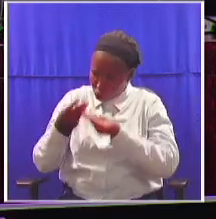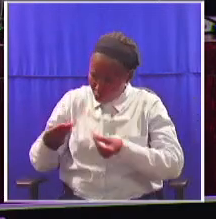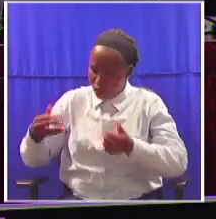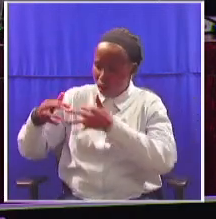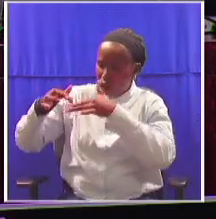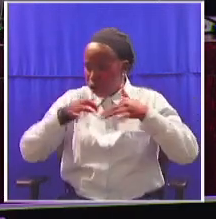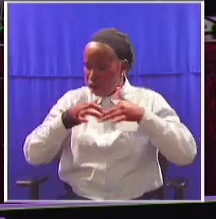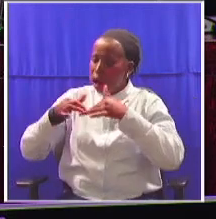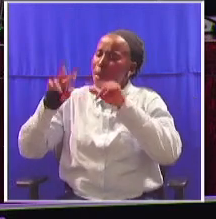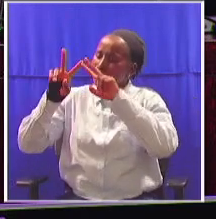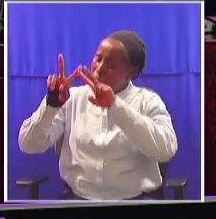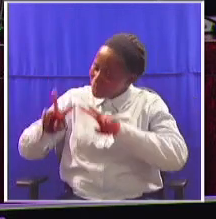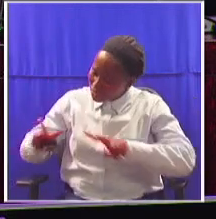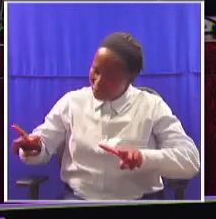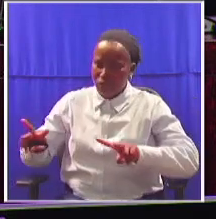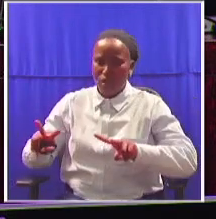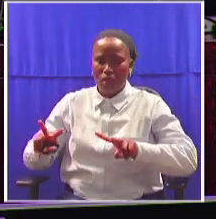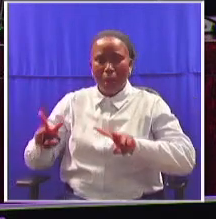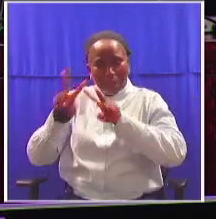through dialogue.